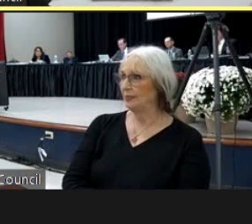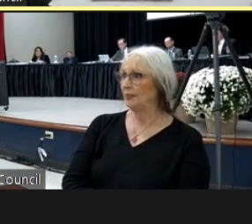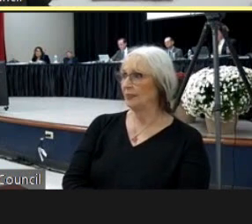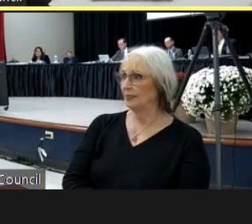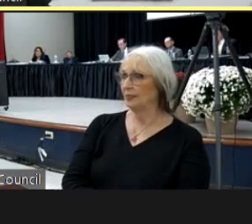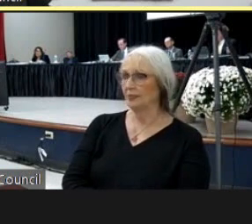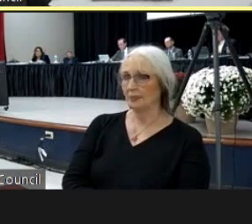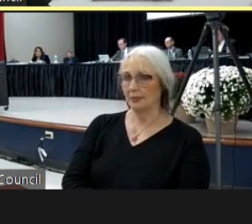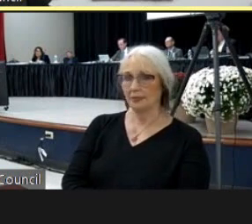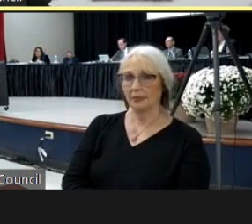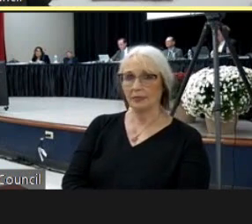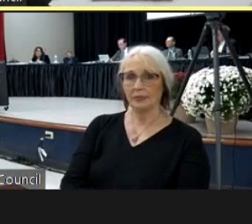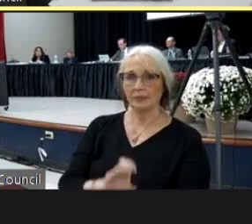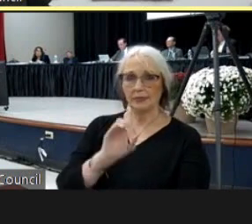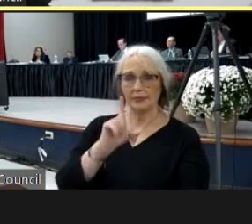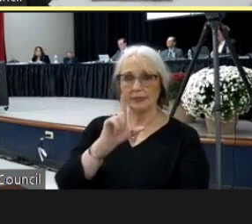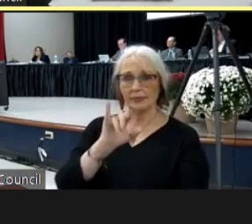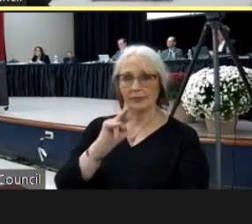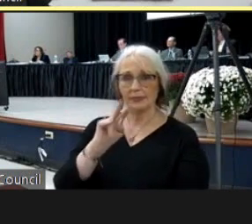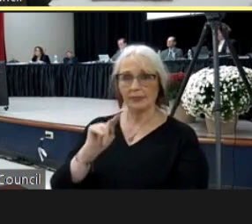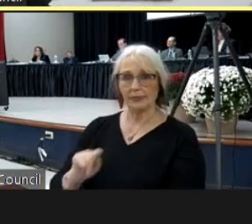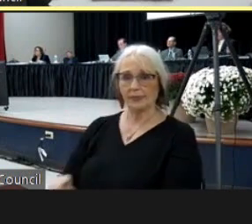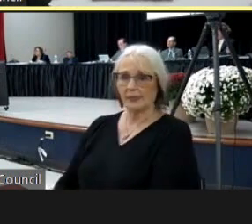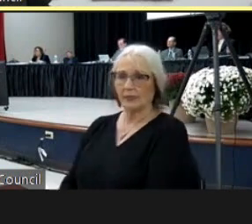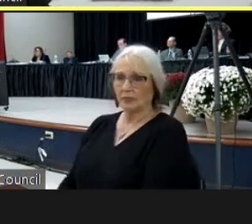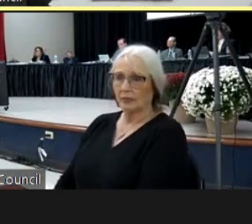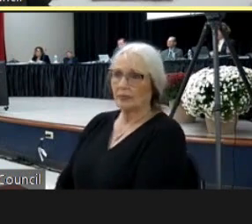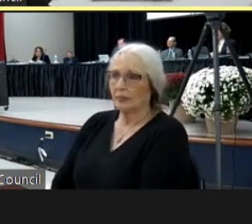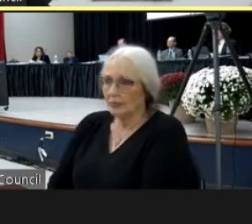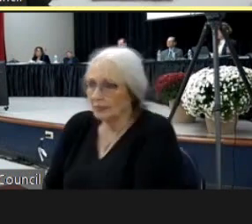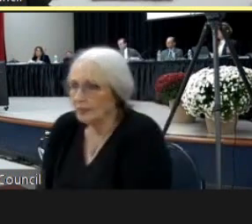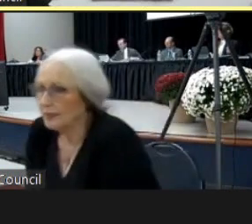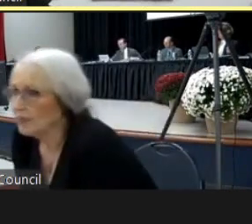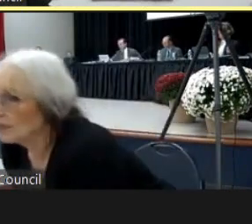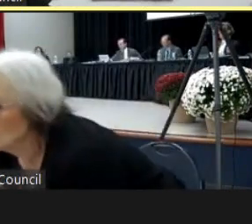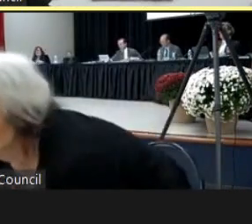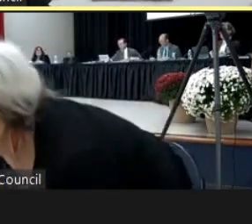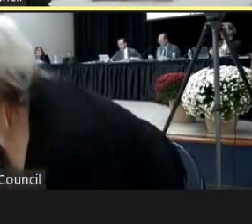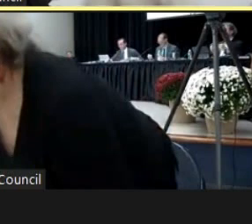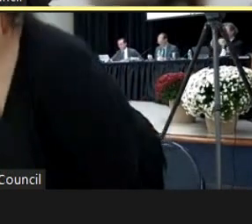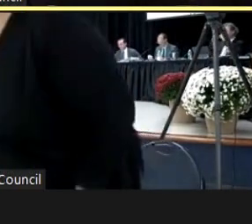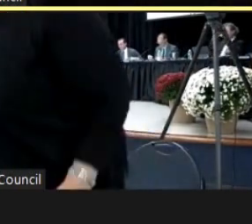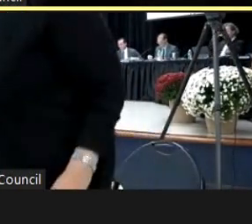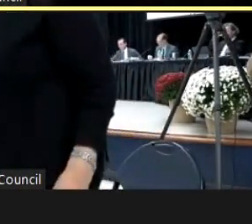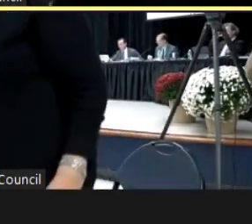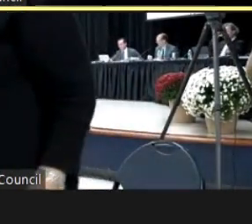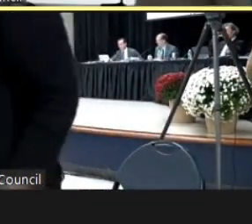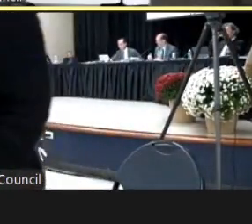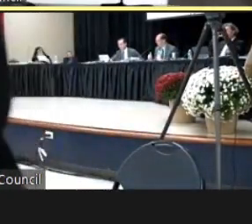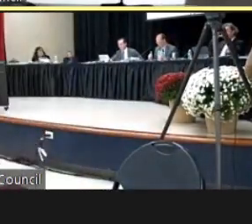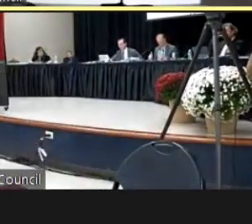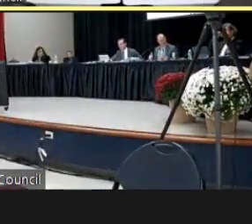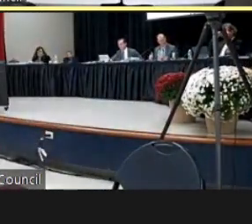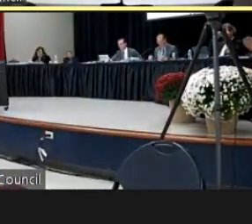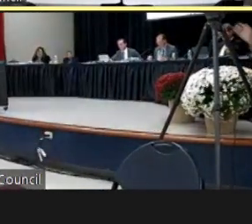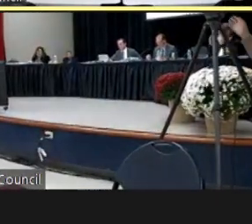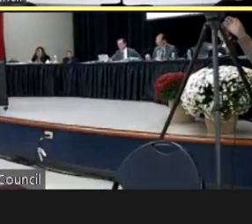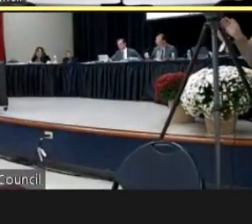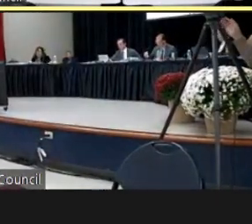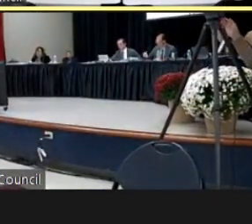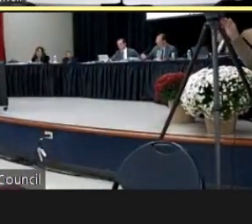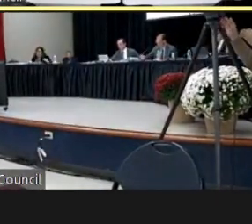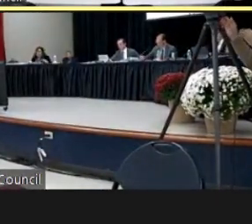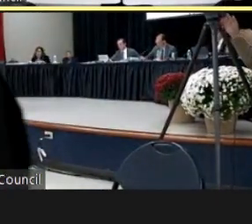right. Clint, how many? 10 public hearings? Let's hear them. Let's hear all about them. I